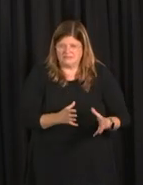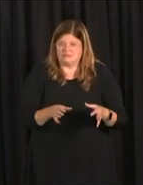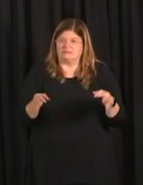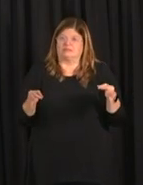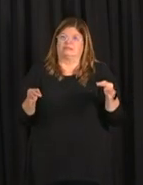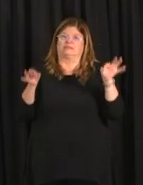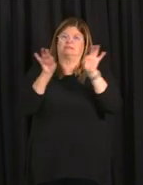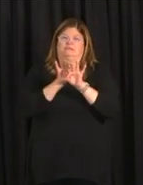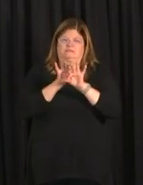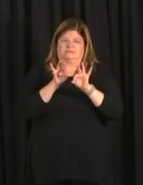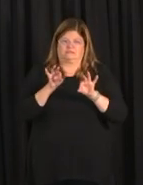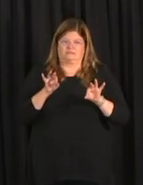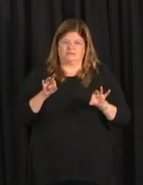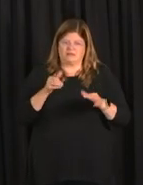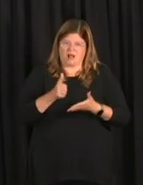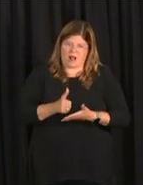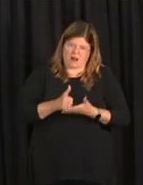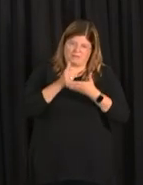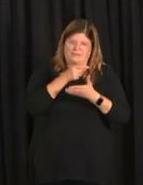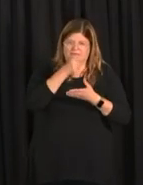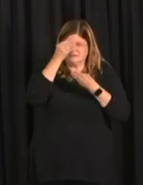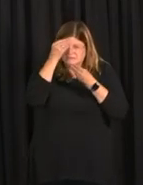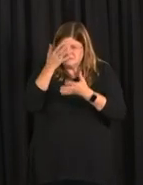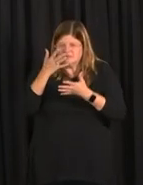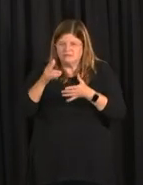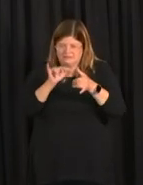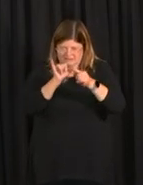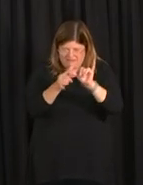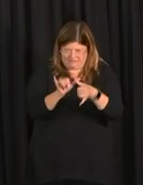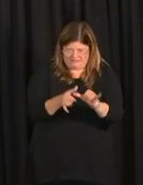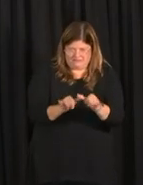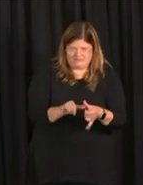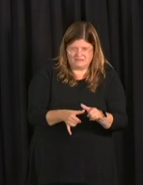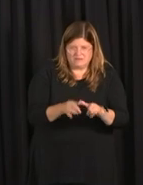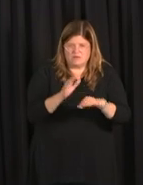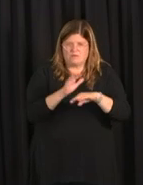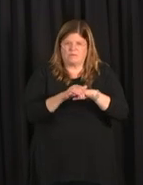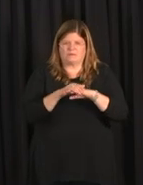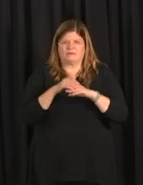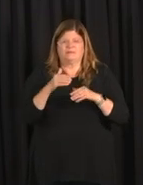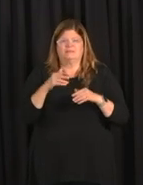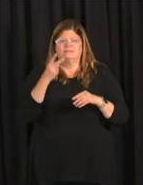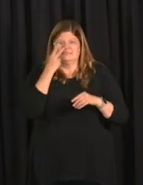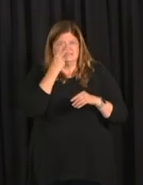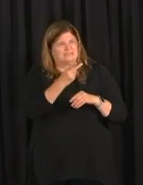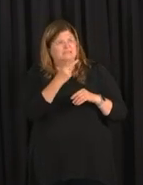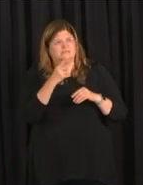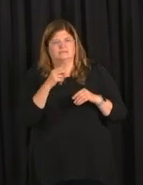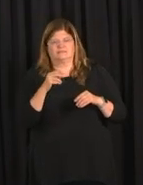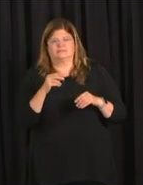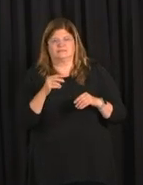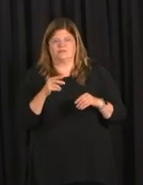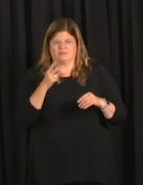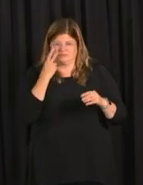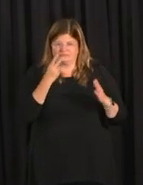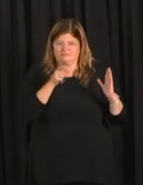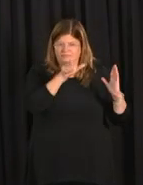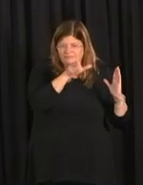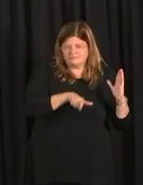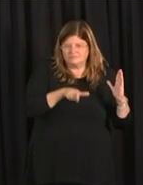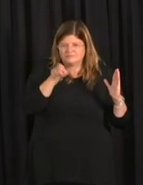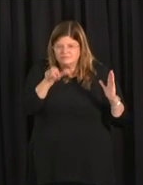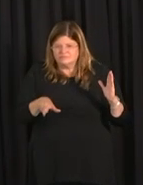extremely important, and additional information for each metric. On the next slide, you'll see just sort of